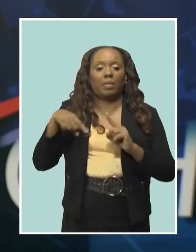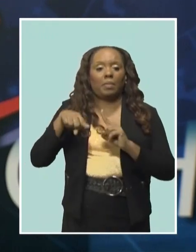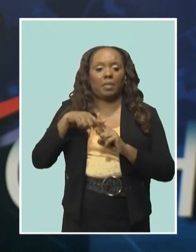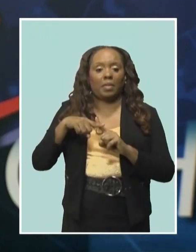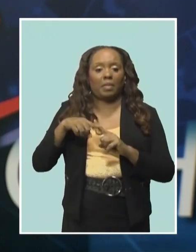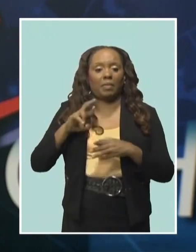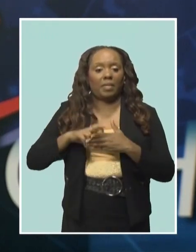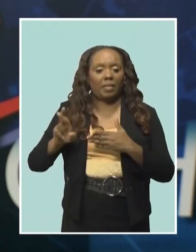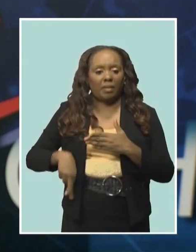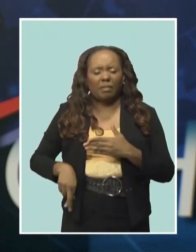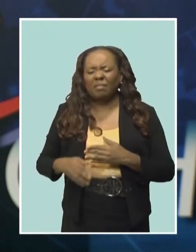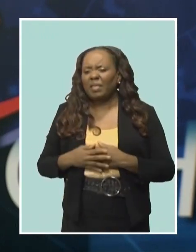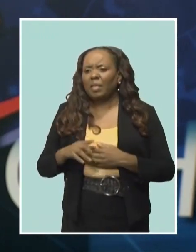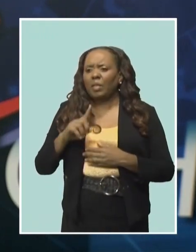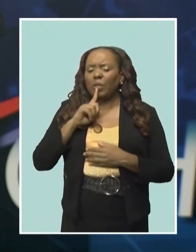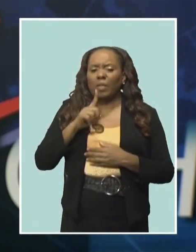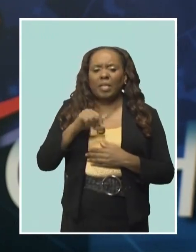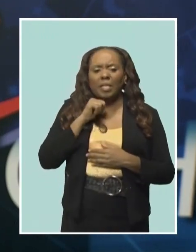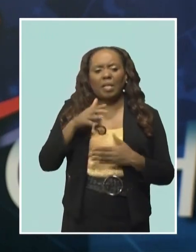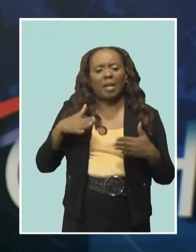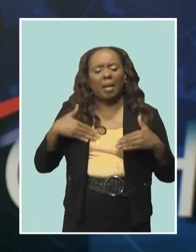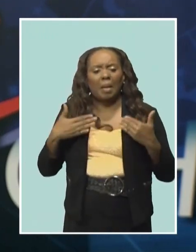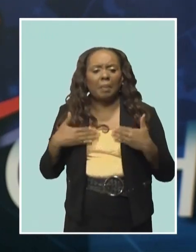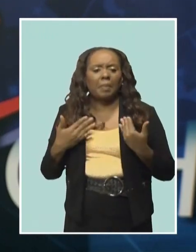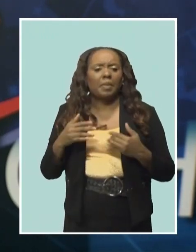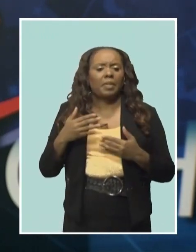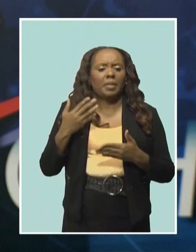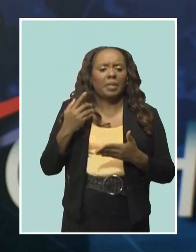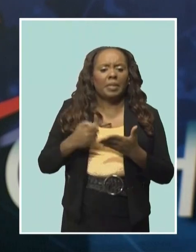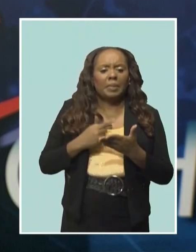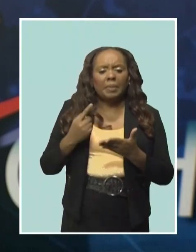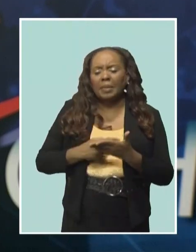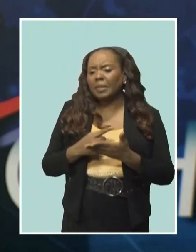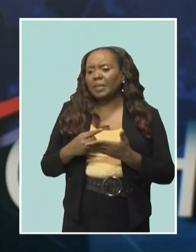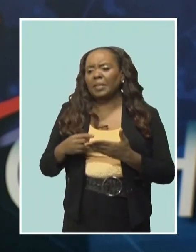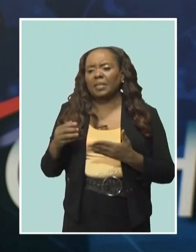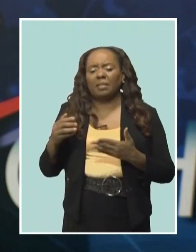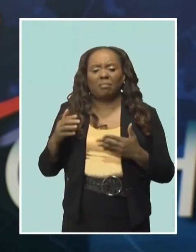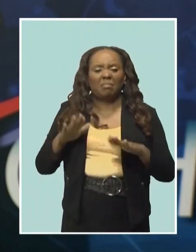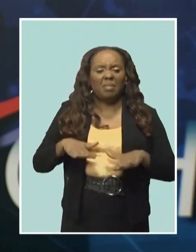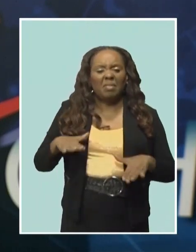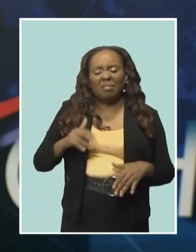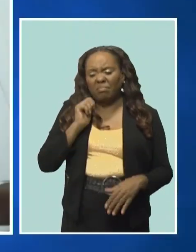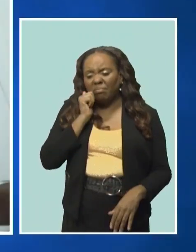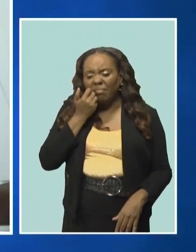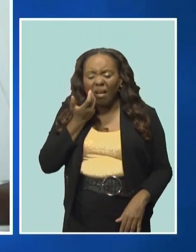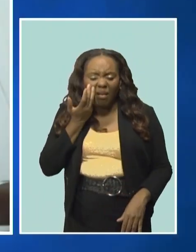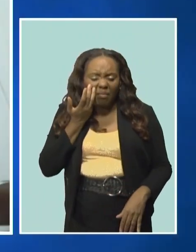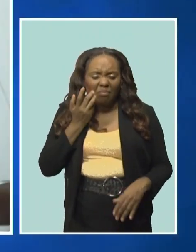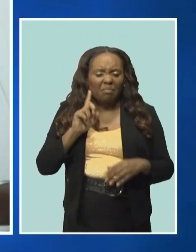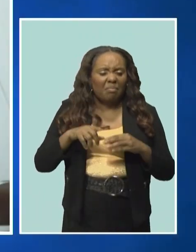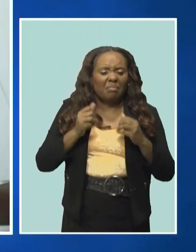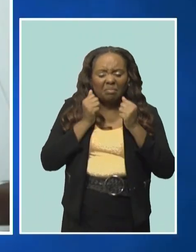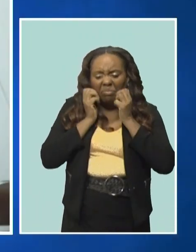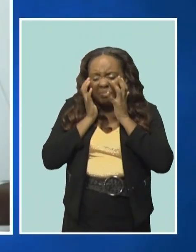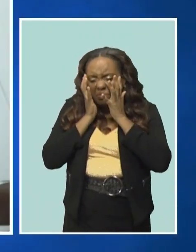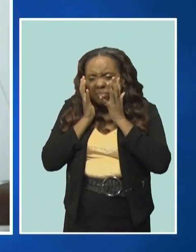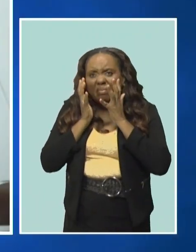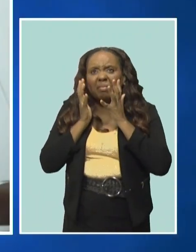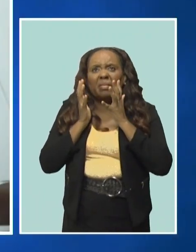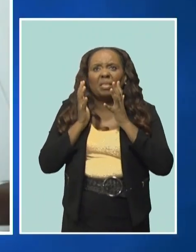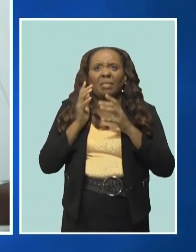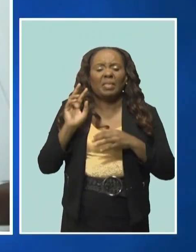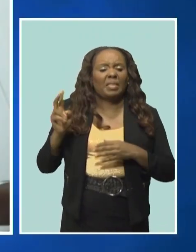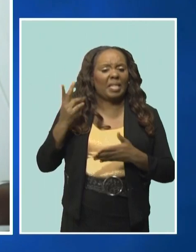feedback some children receive when they tell others what secondary school they will attend. We need to make all of our